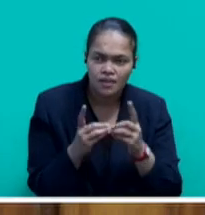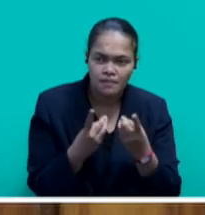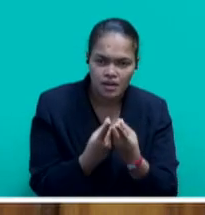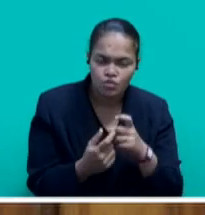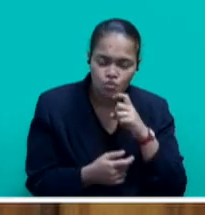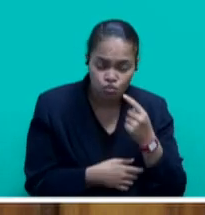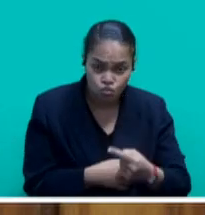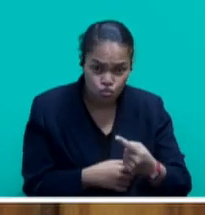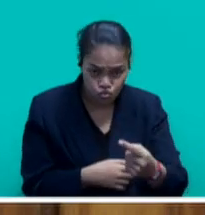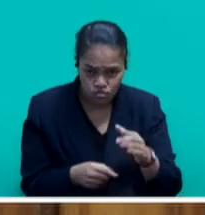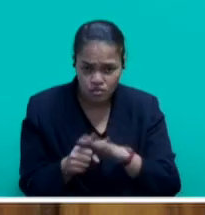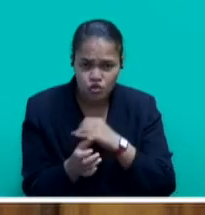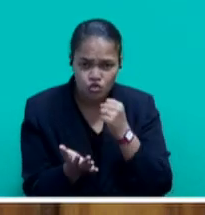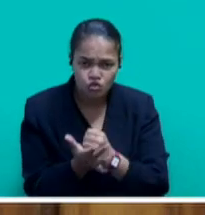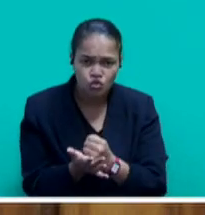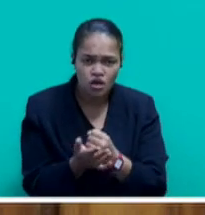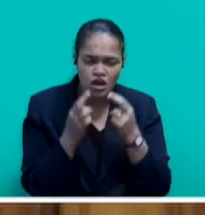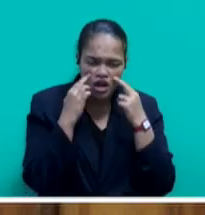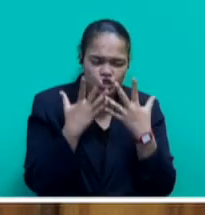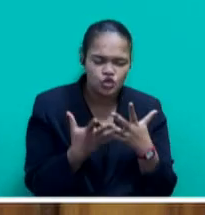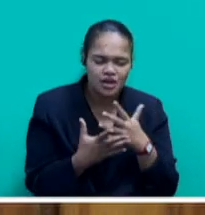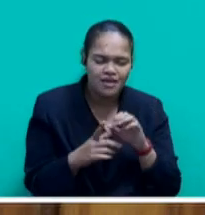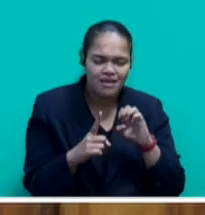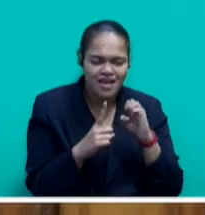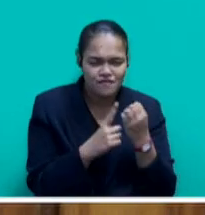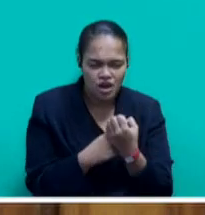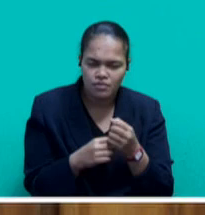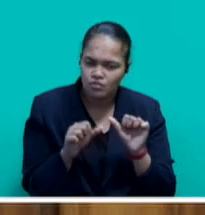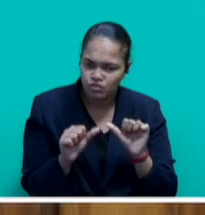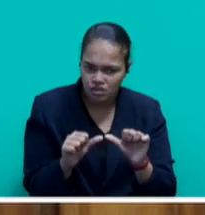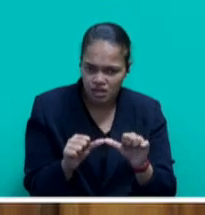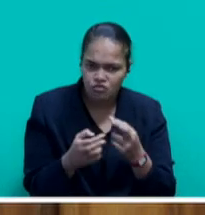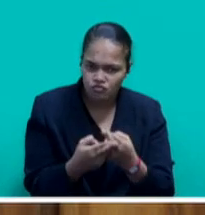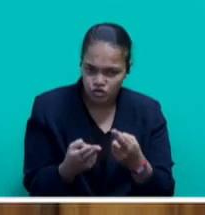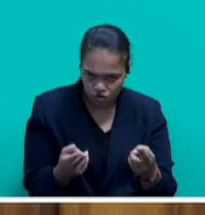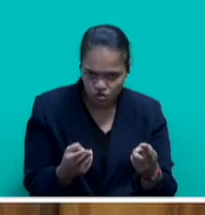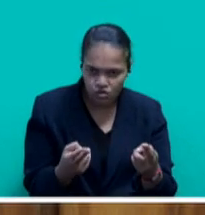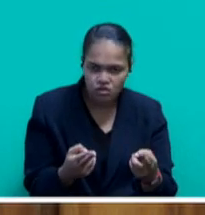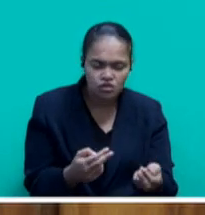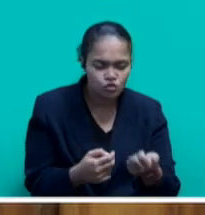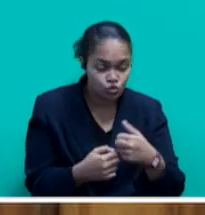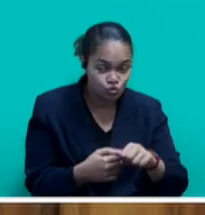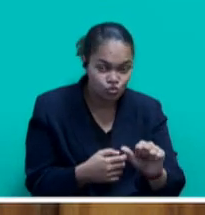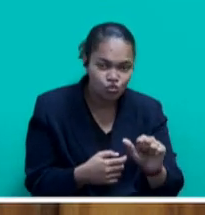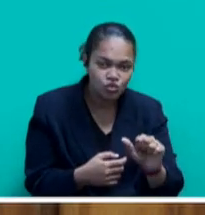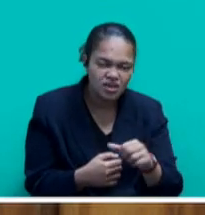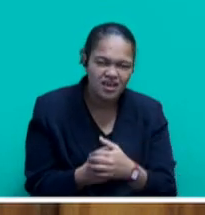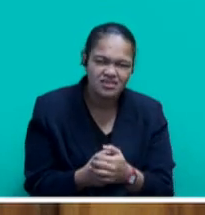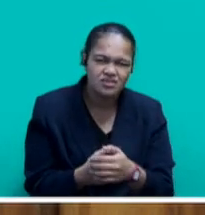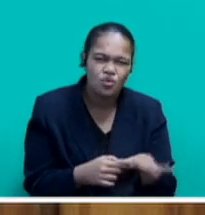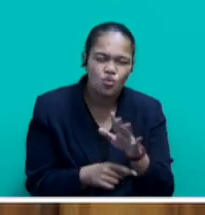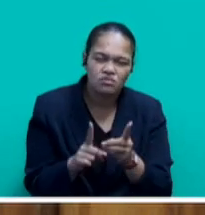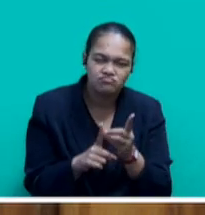continue to ensure that Fiji's natural environment is protected, resources are sustainably utilized, all